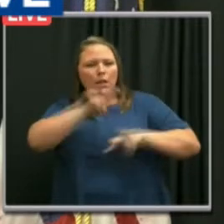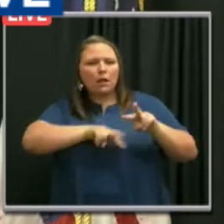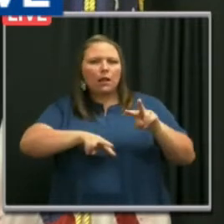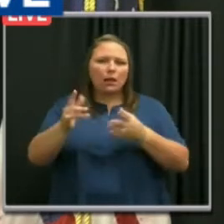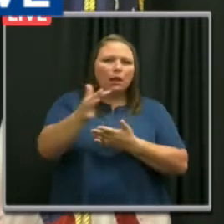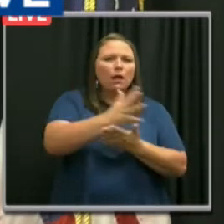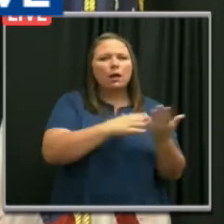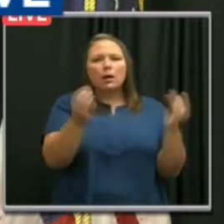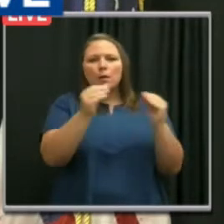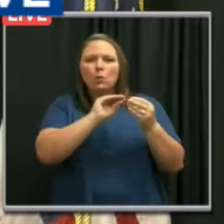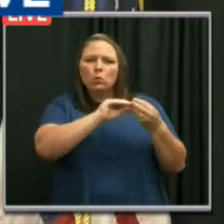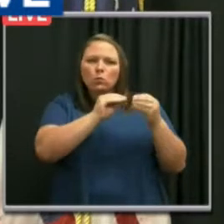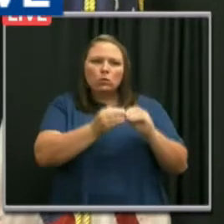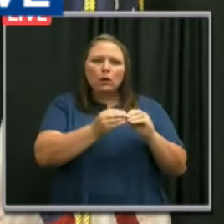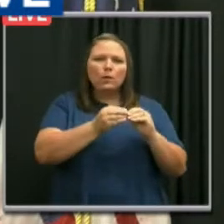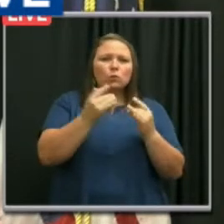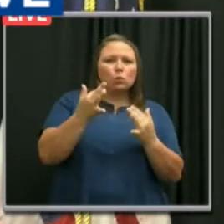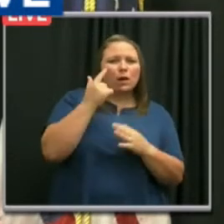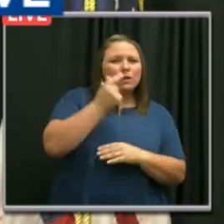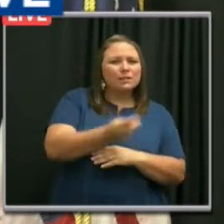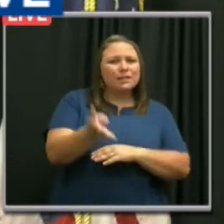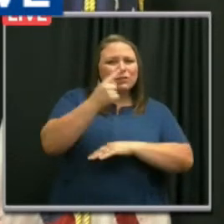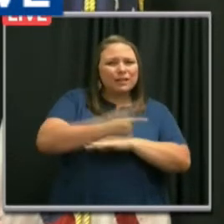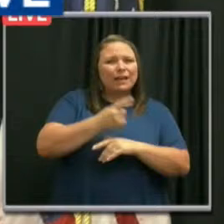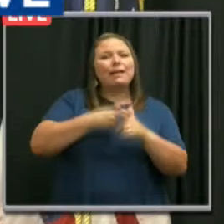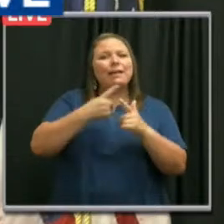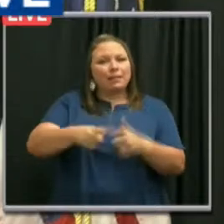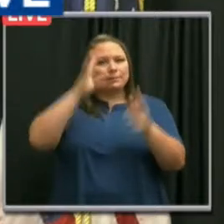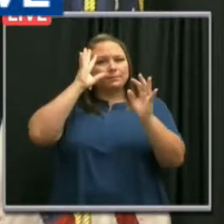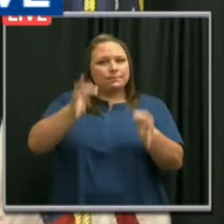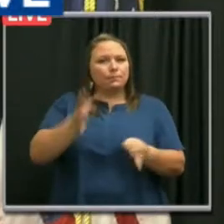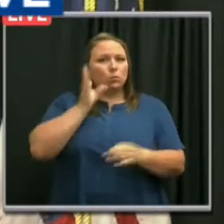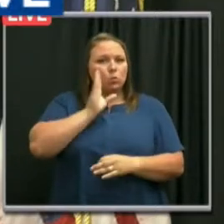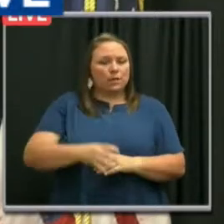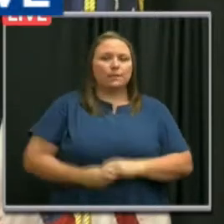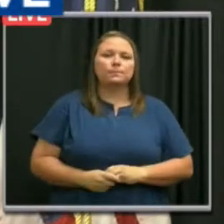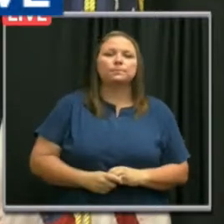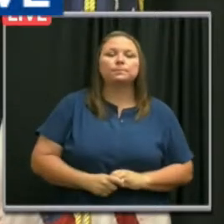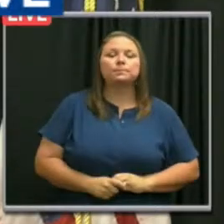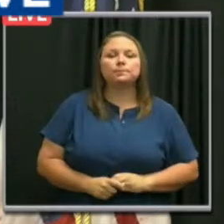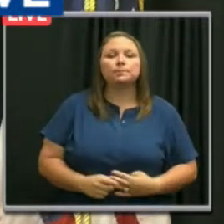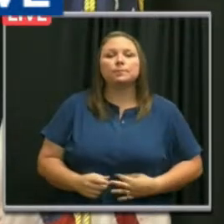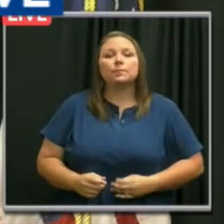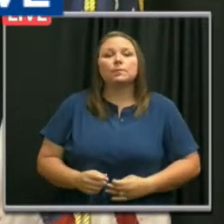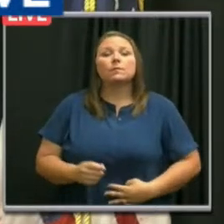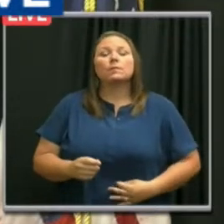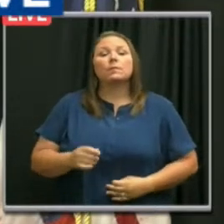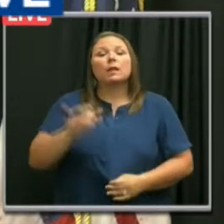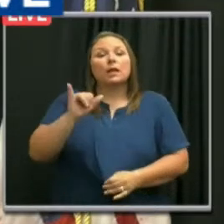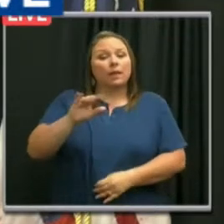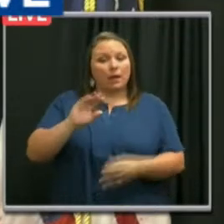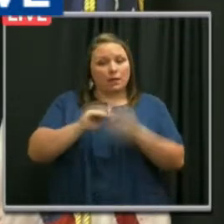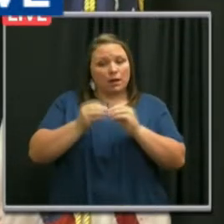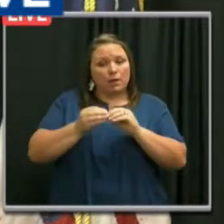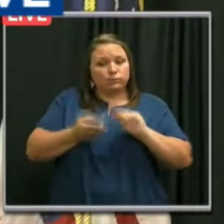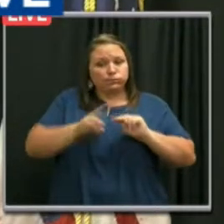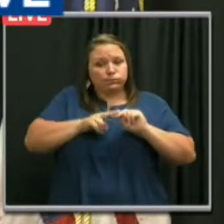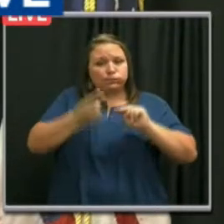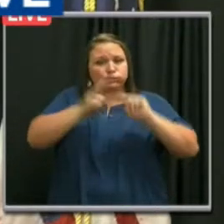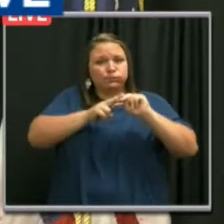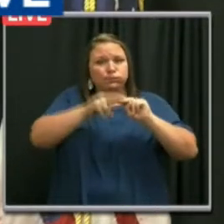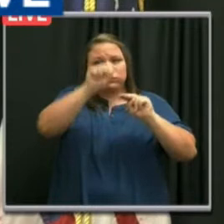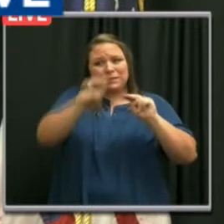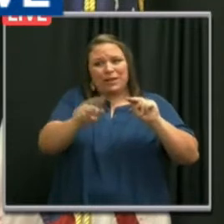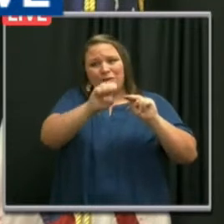data and watch it over the next several days before we make a decision. Now, the number of cases continues to be higher in